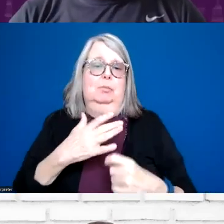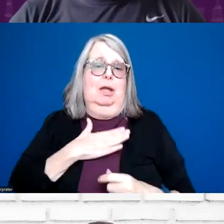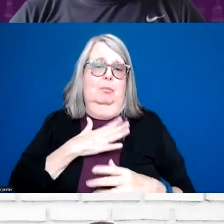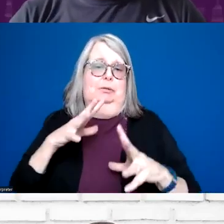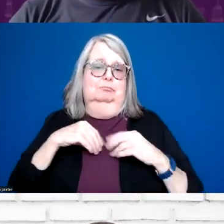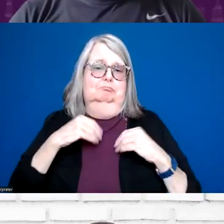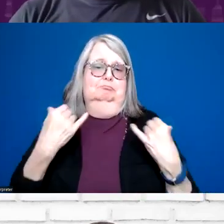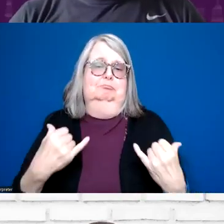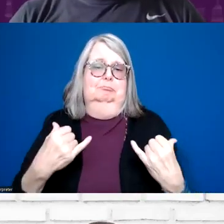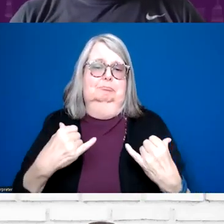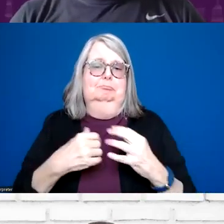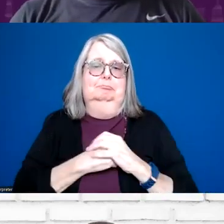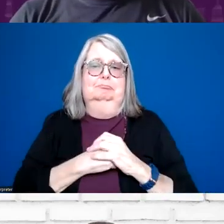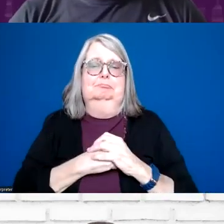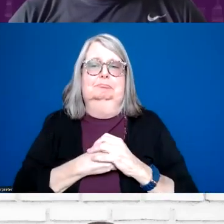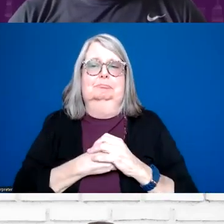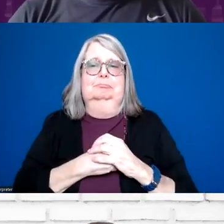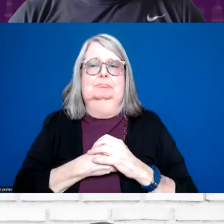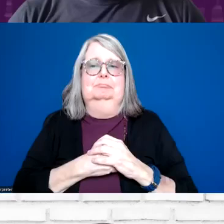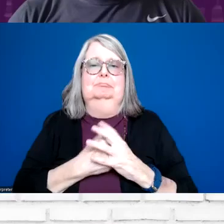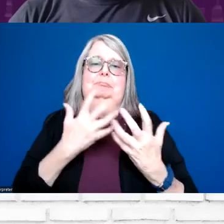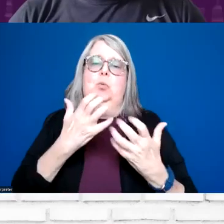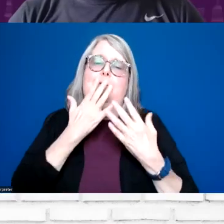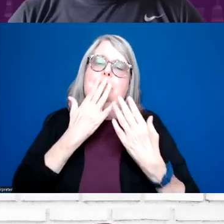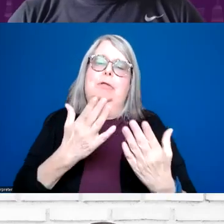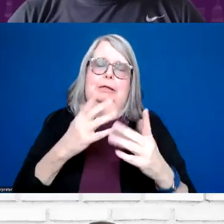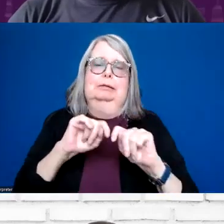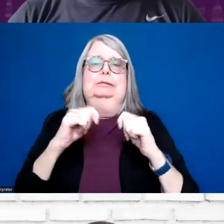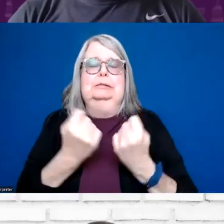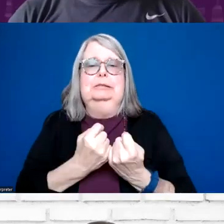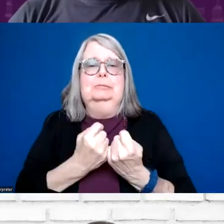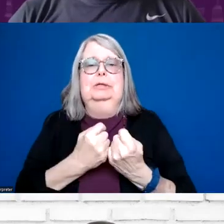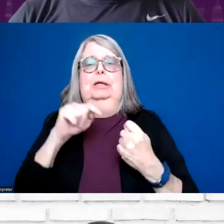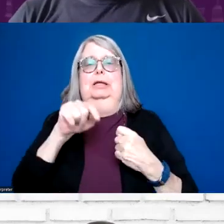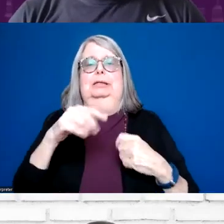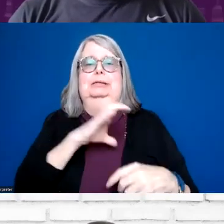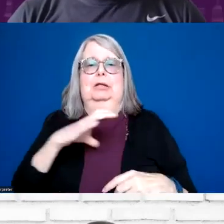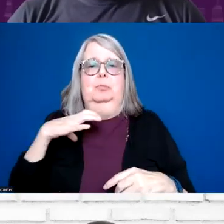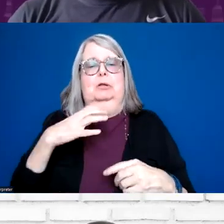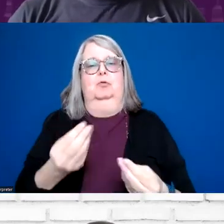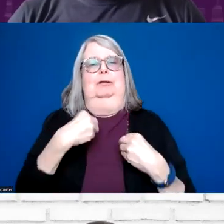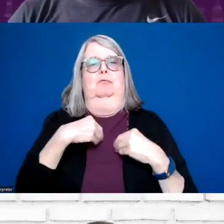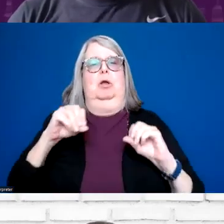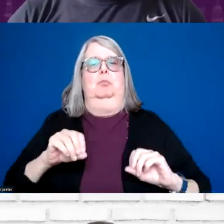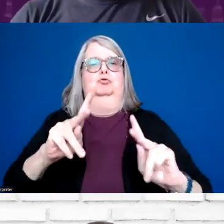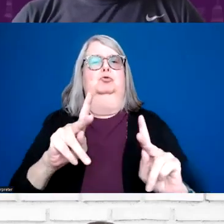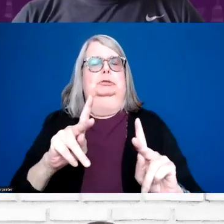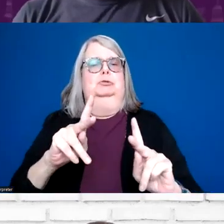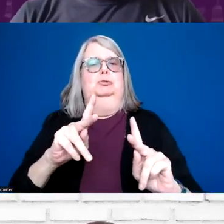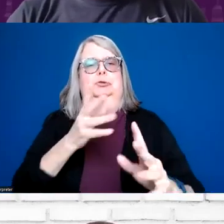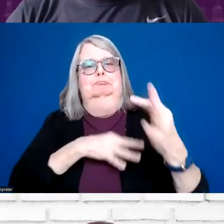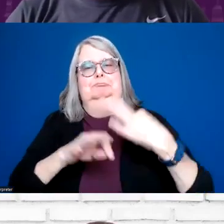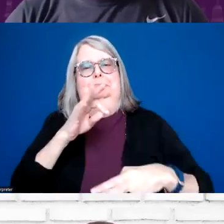We'll be happy to answer them. But I just wanted to thank this team, this committee, for giving me the opportunity to stand in for Vic